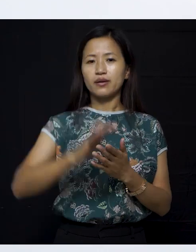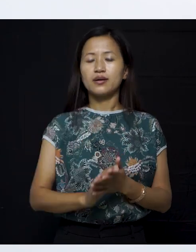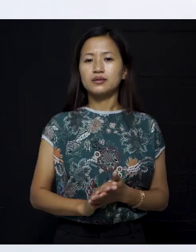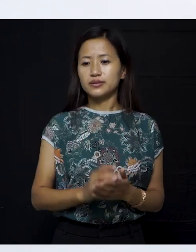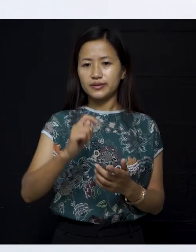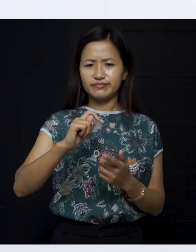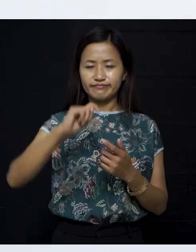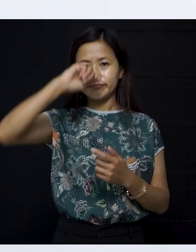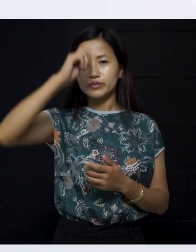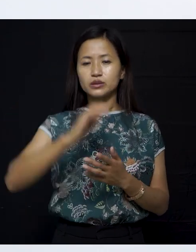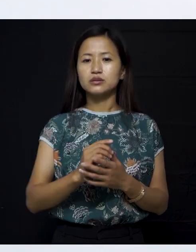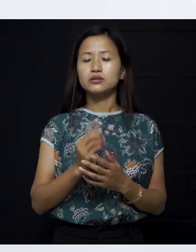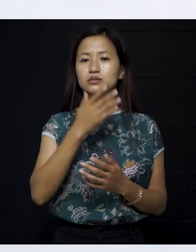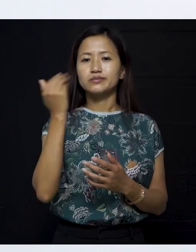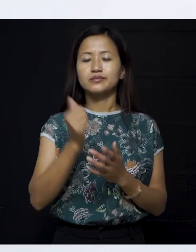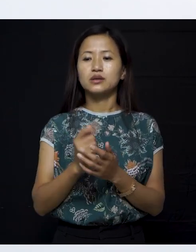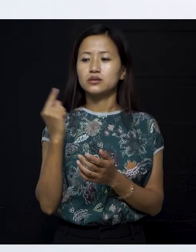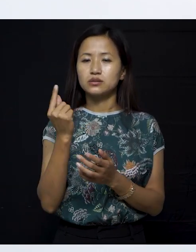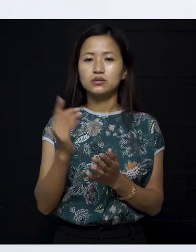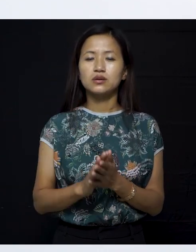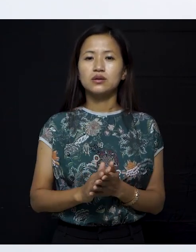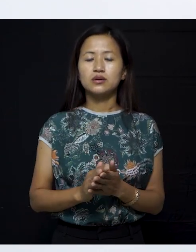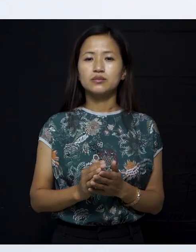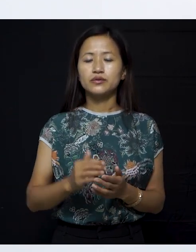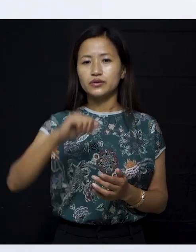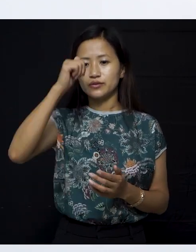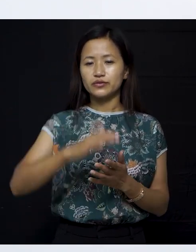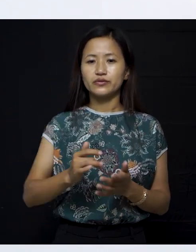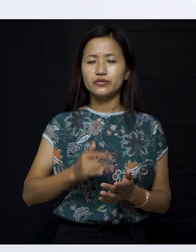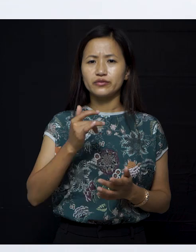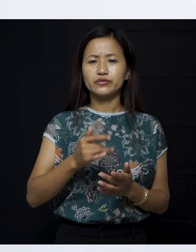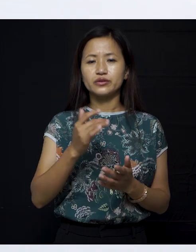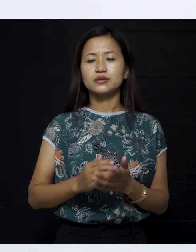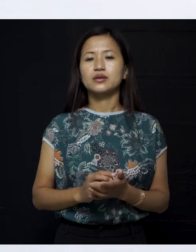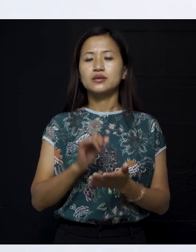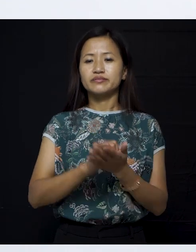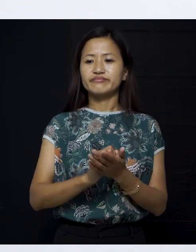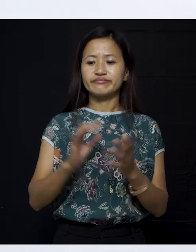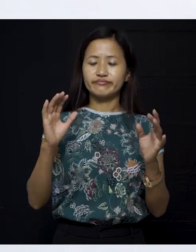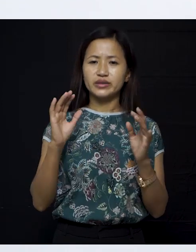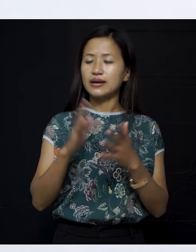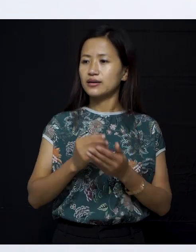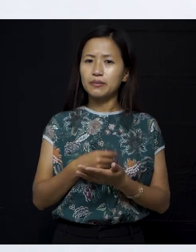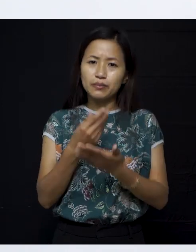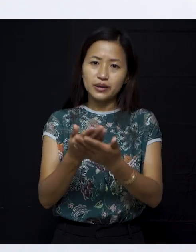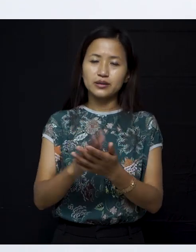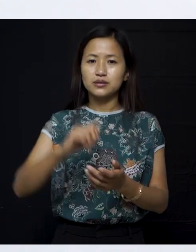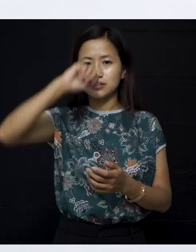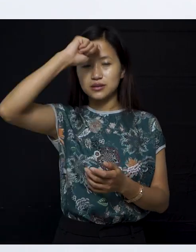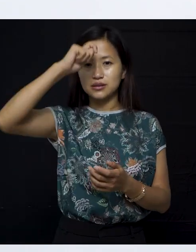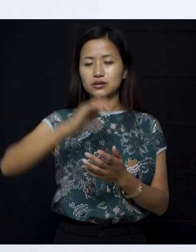used, and some of the Indians felt that it will be a discrimination for them if they apply English